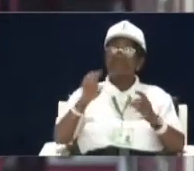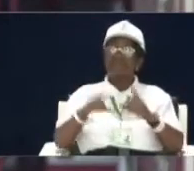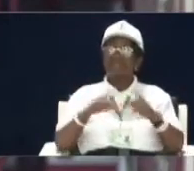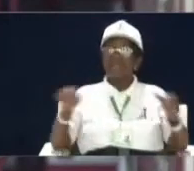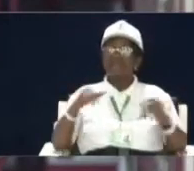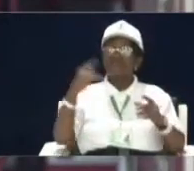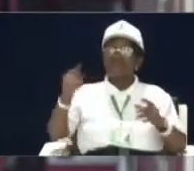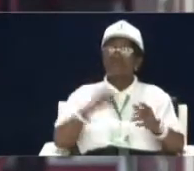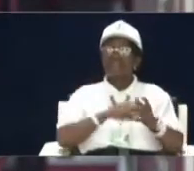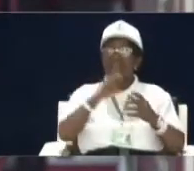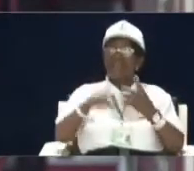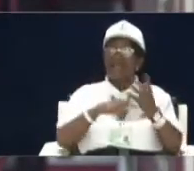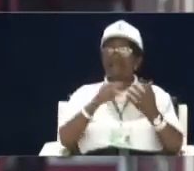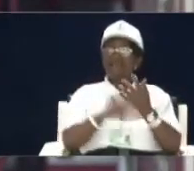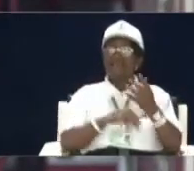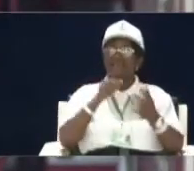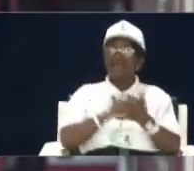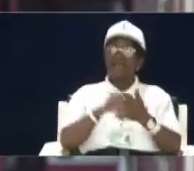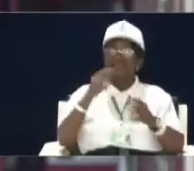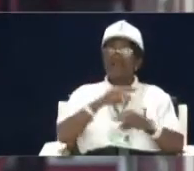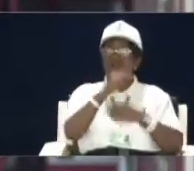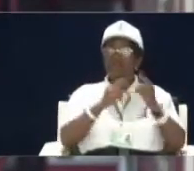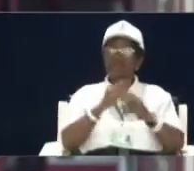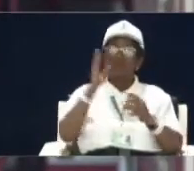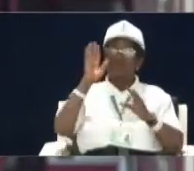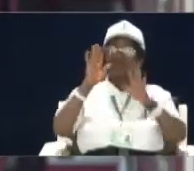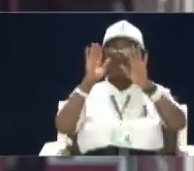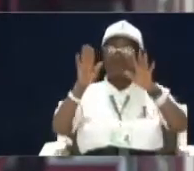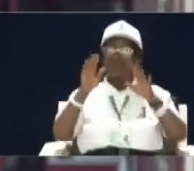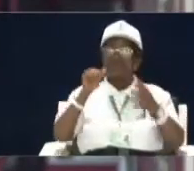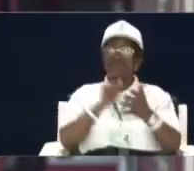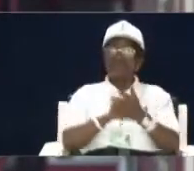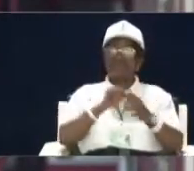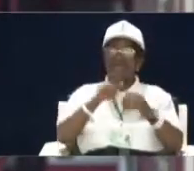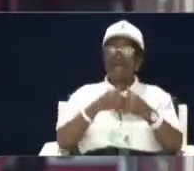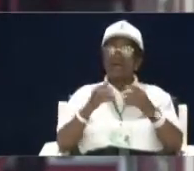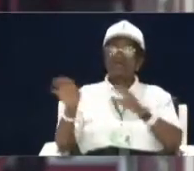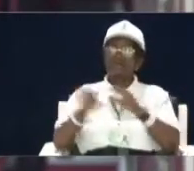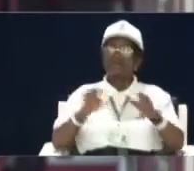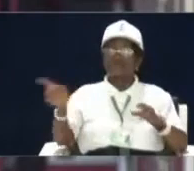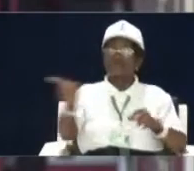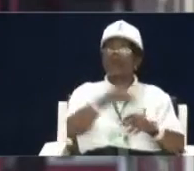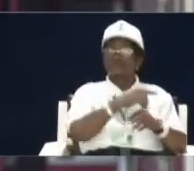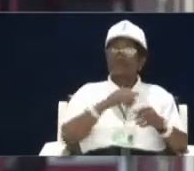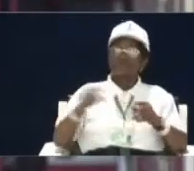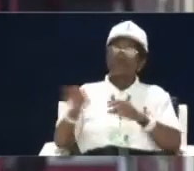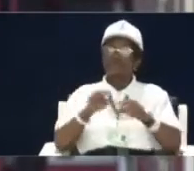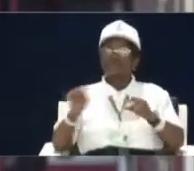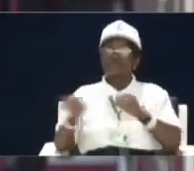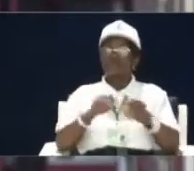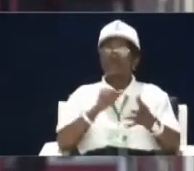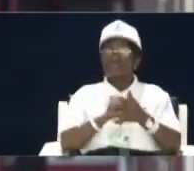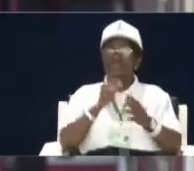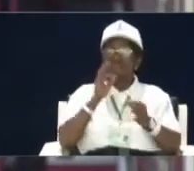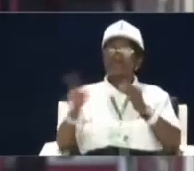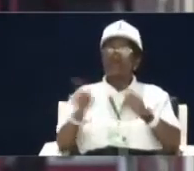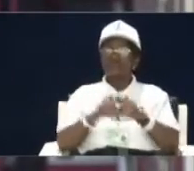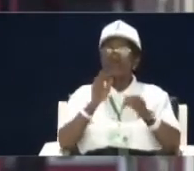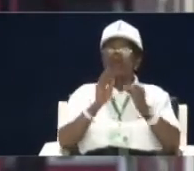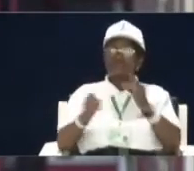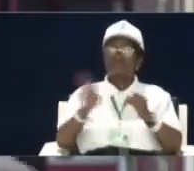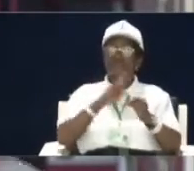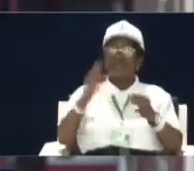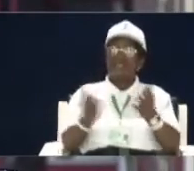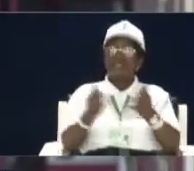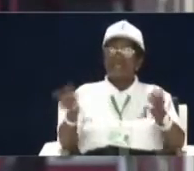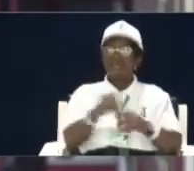that the world will wonder, how do you do it? So if you are here and you have not yet given your life to Jesus